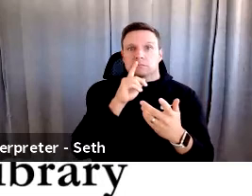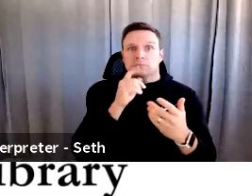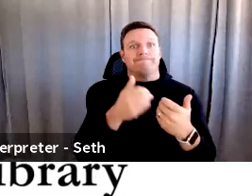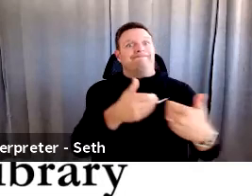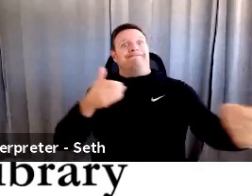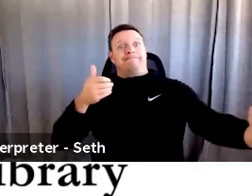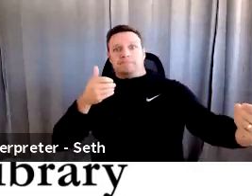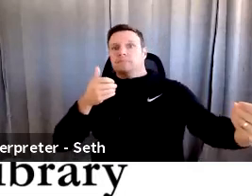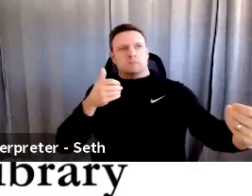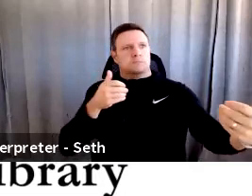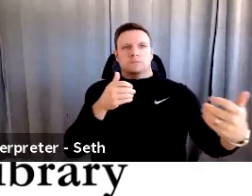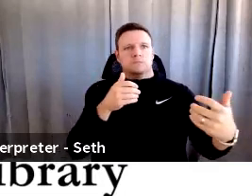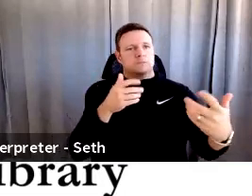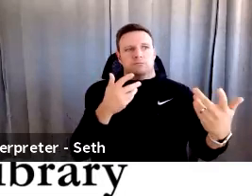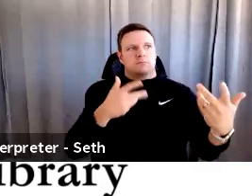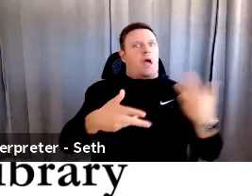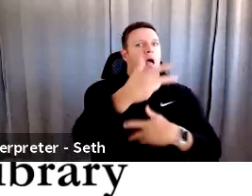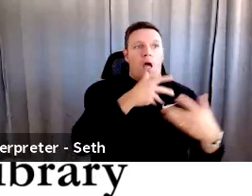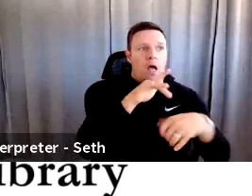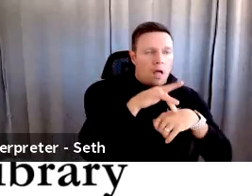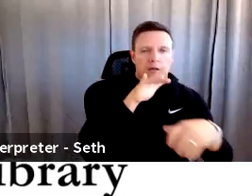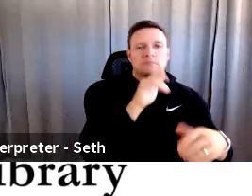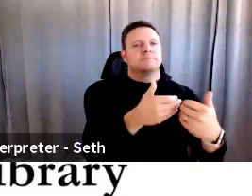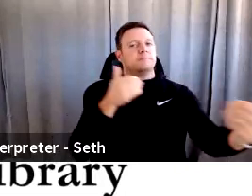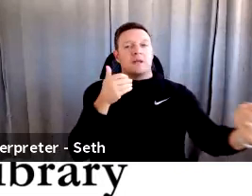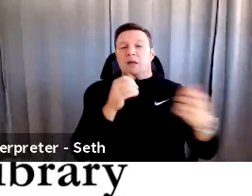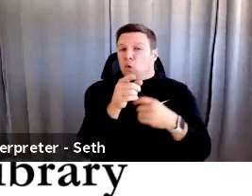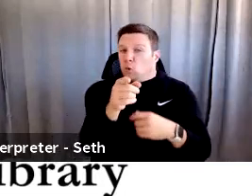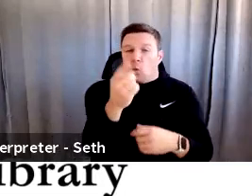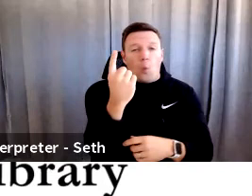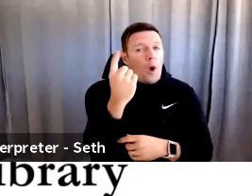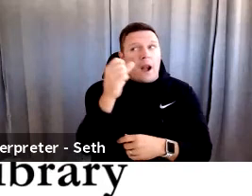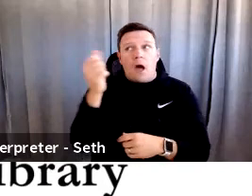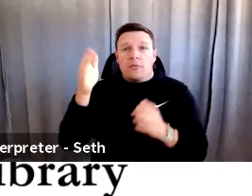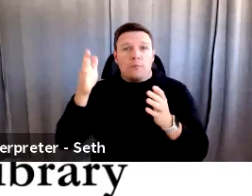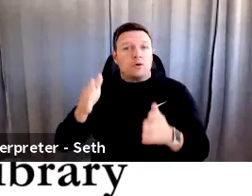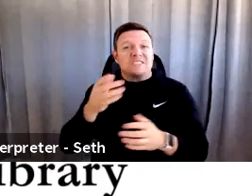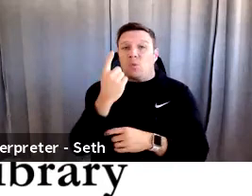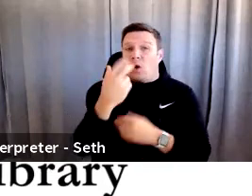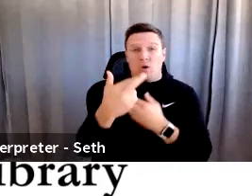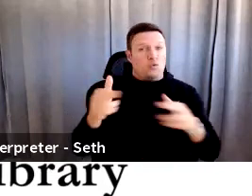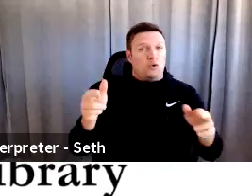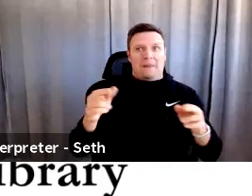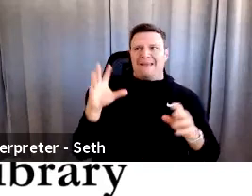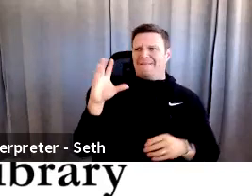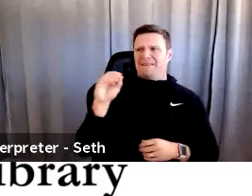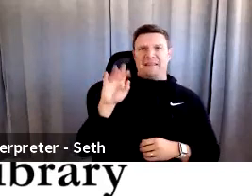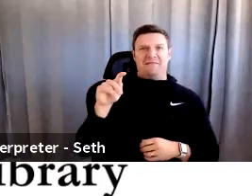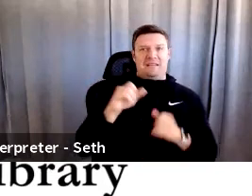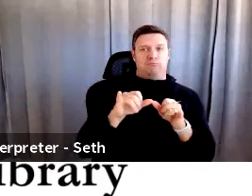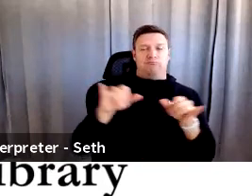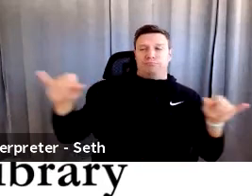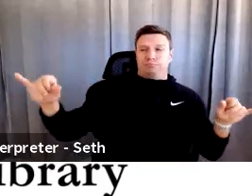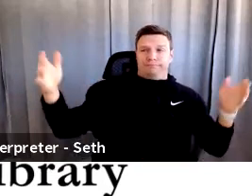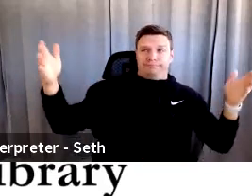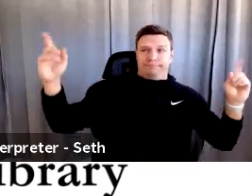distancing. It's most likely going to be, you know, you and one other person in a room with 50 feet between the two of you. So,